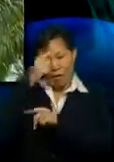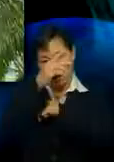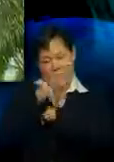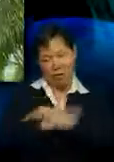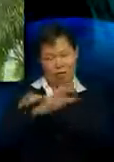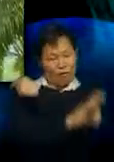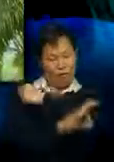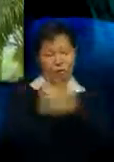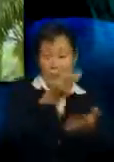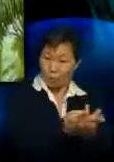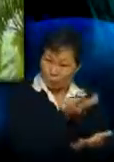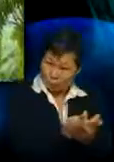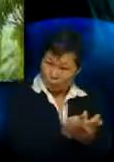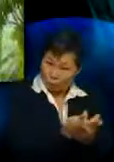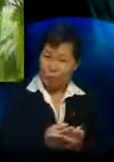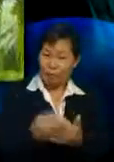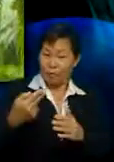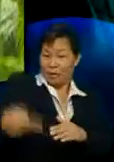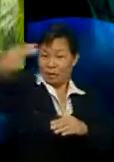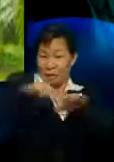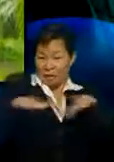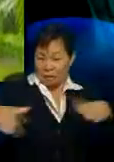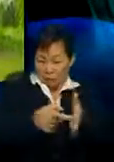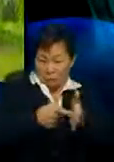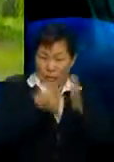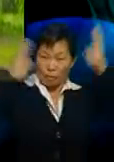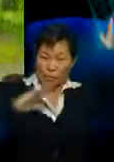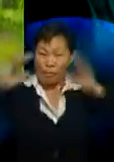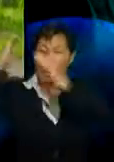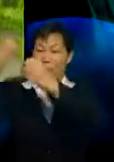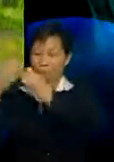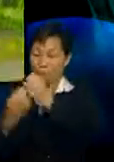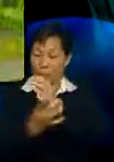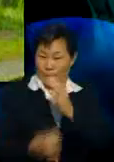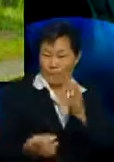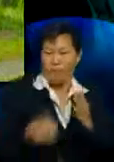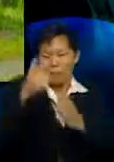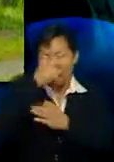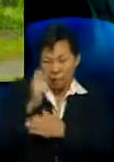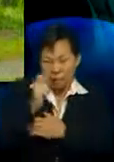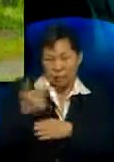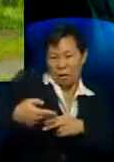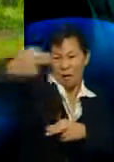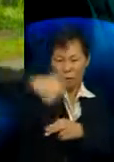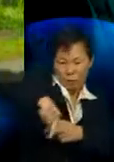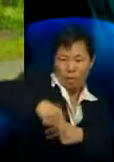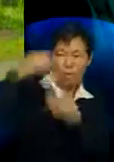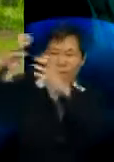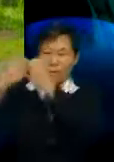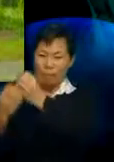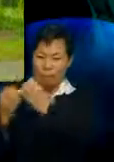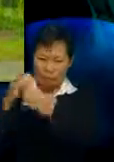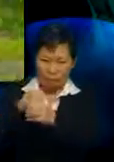currencies. Such high levels of demand of Malaysian palm oil may be due to the high quality of palm oil that is produced